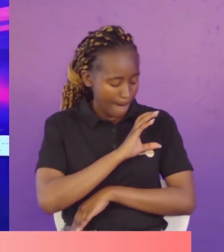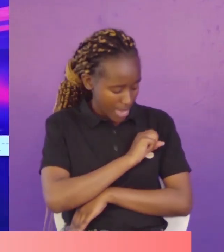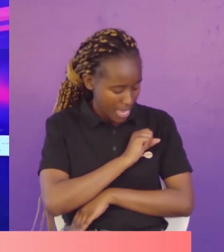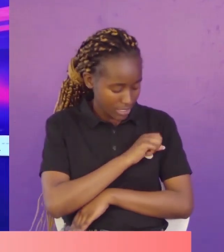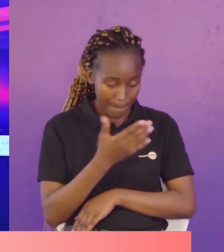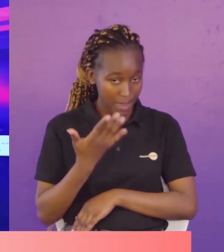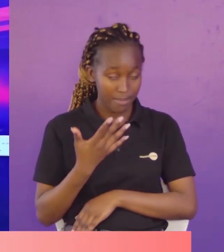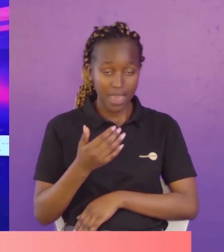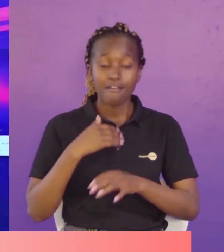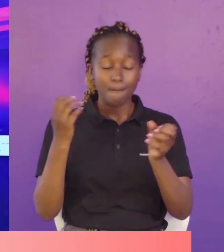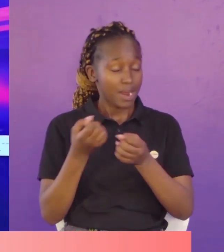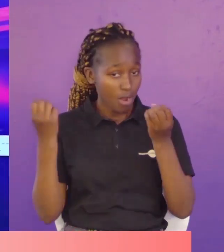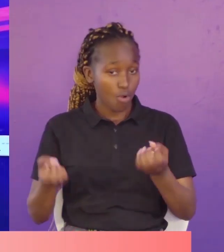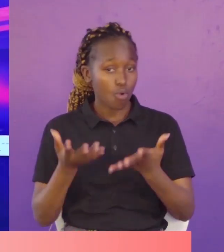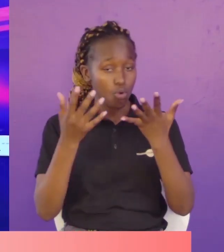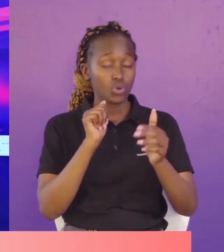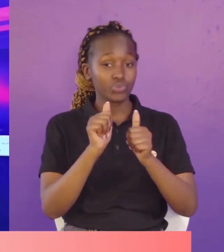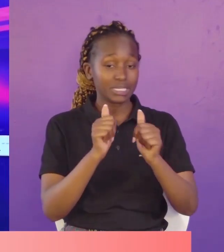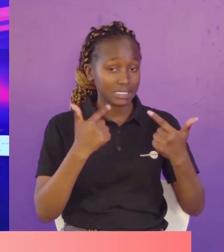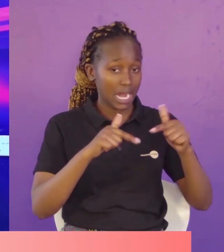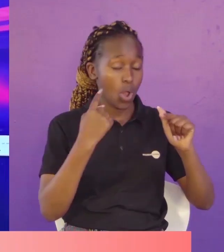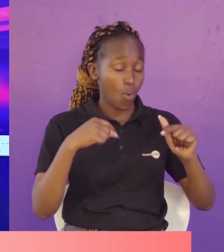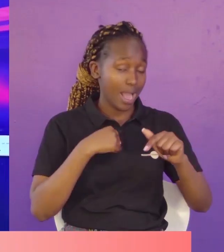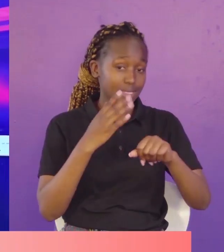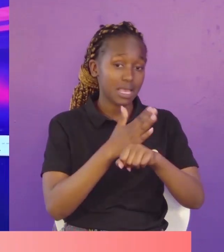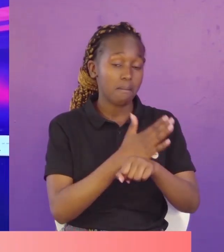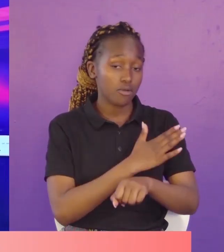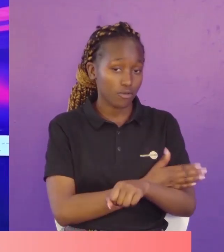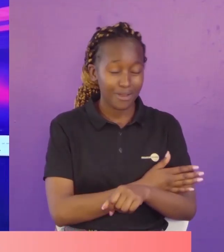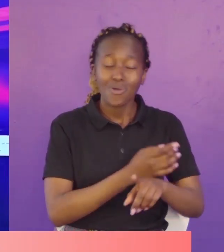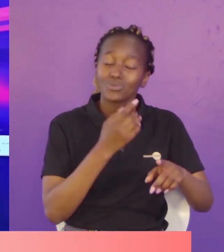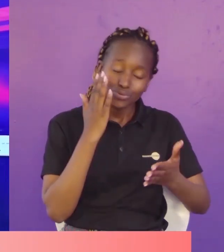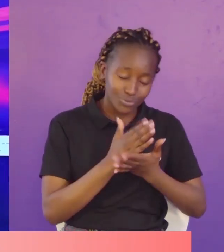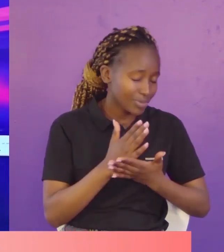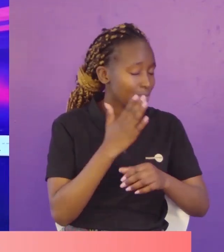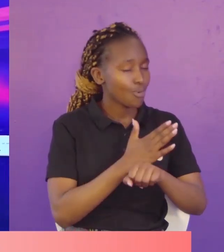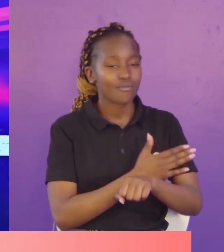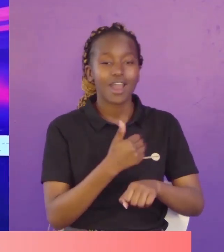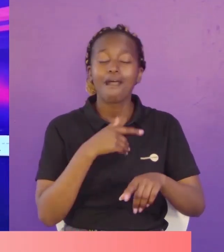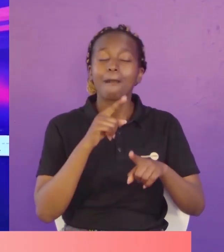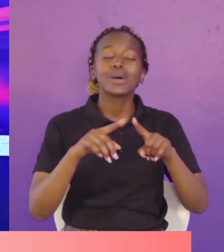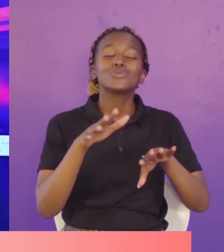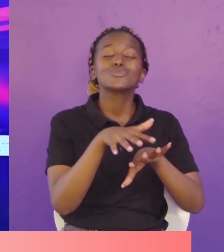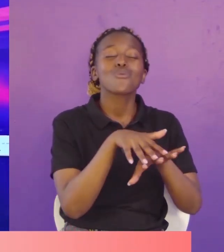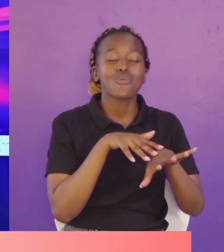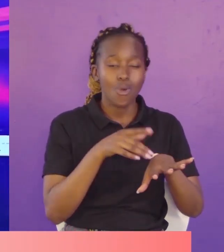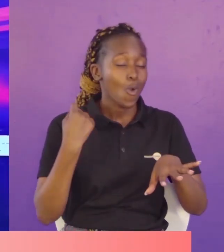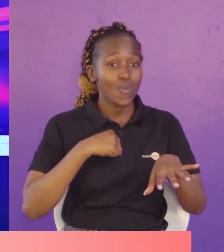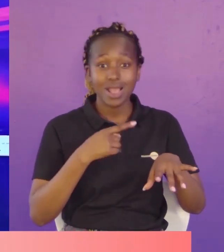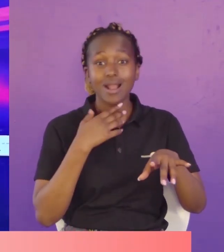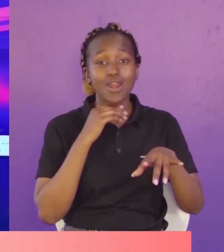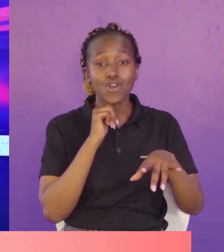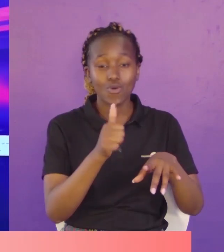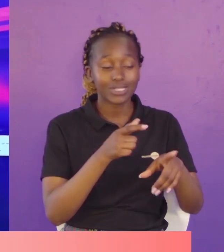happen. So I think, although we are improving, but we are improving at a slow rate. Yeah. And Kenya, we cannot blame Kenya